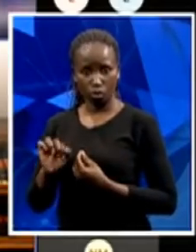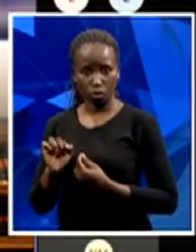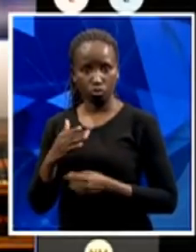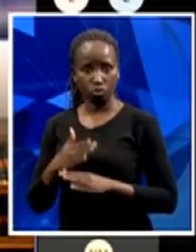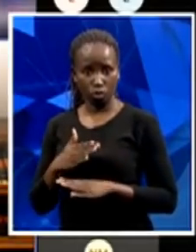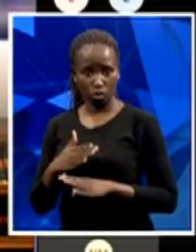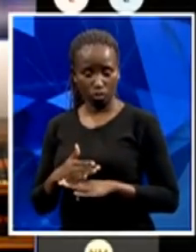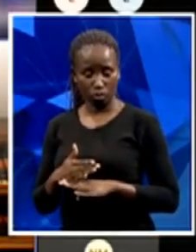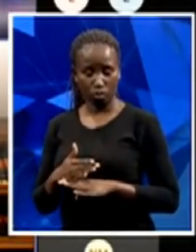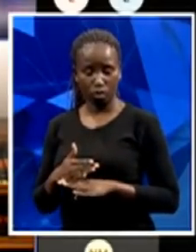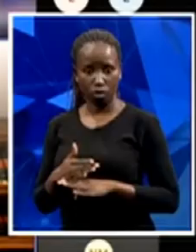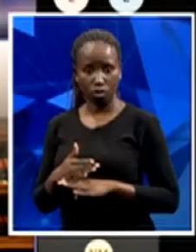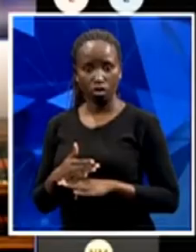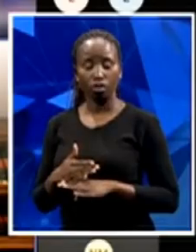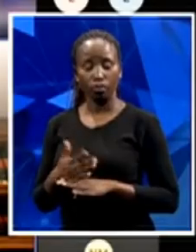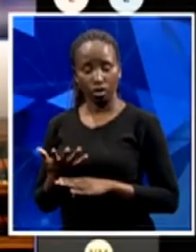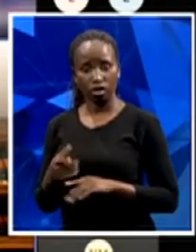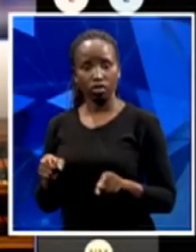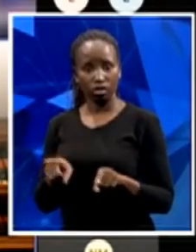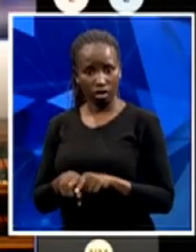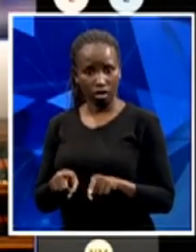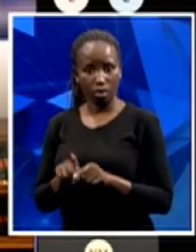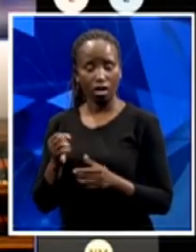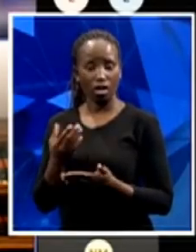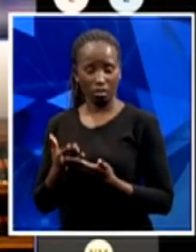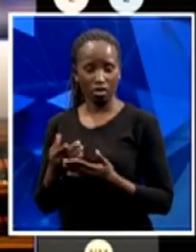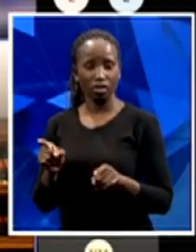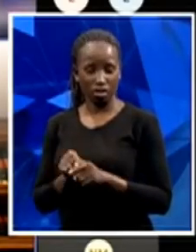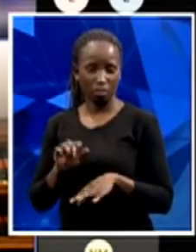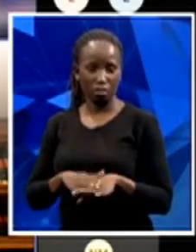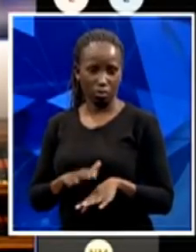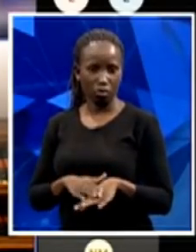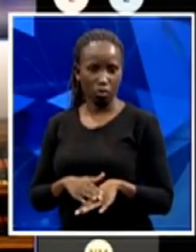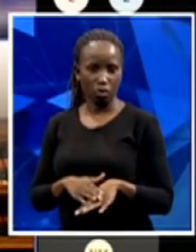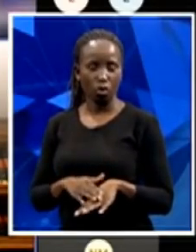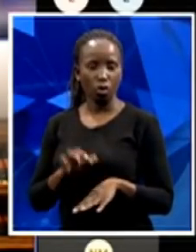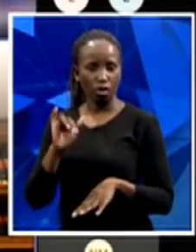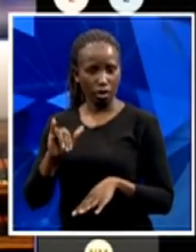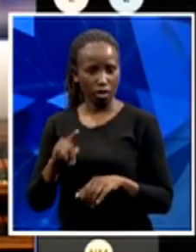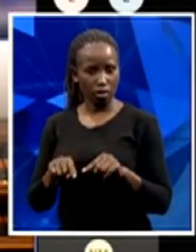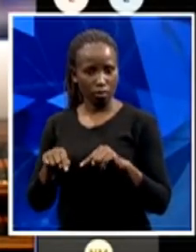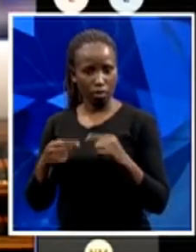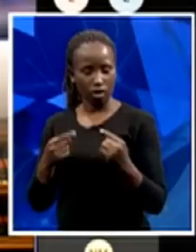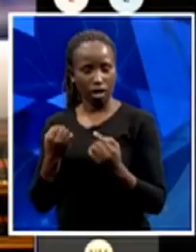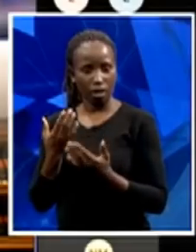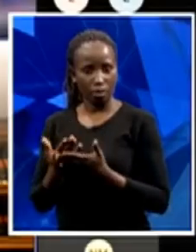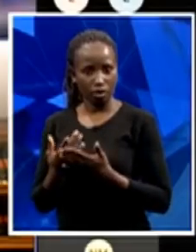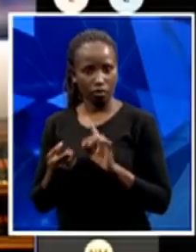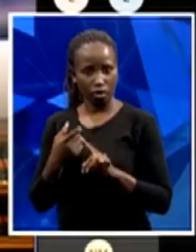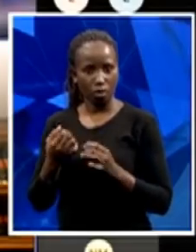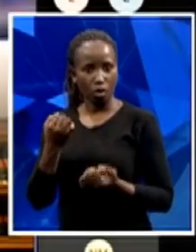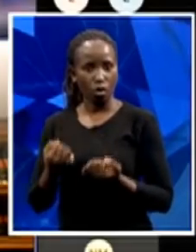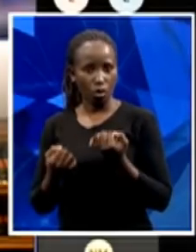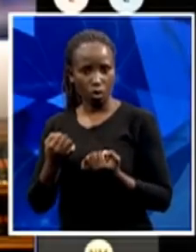unopposed applications, and perhaps even more so in unopposed applications, the duty of the court is a heightened one. That being the